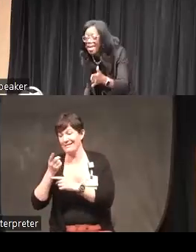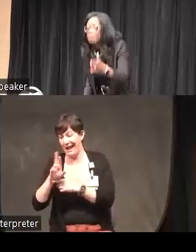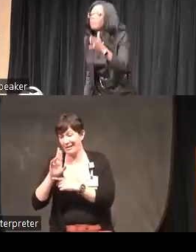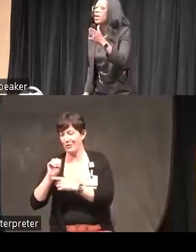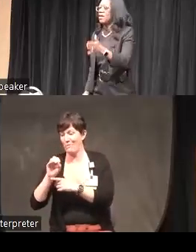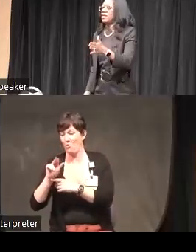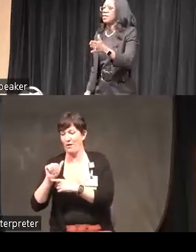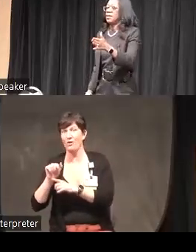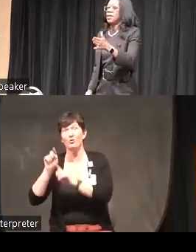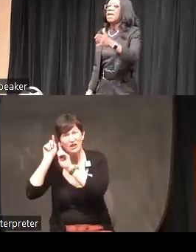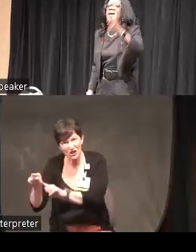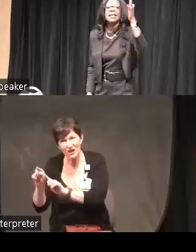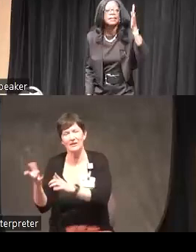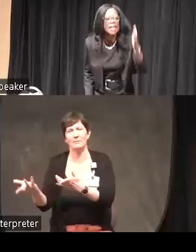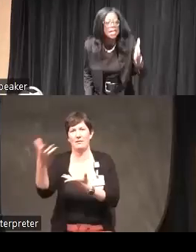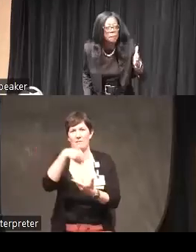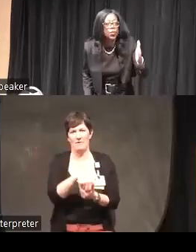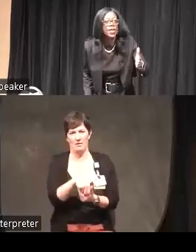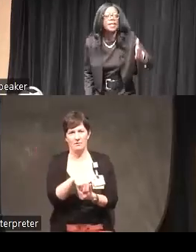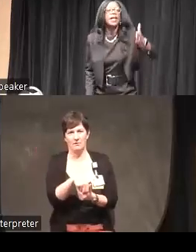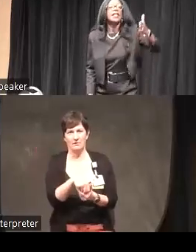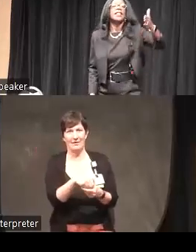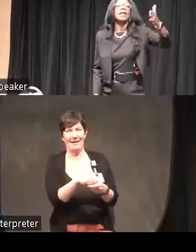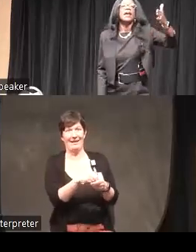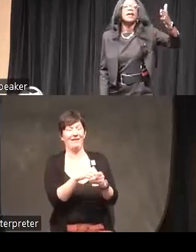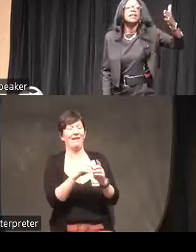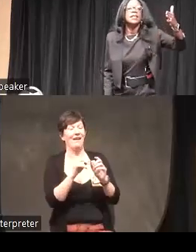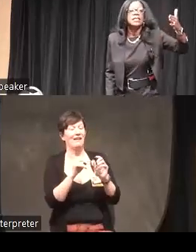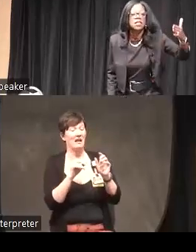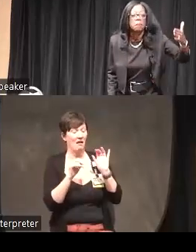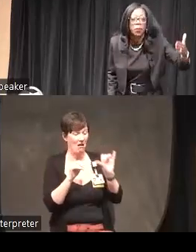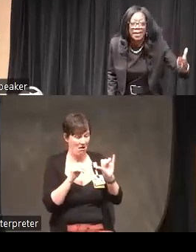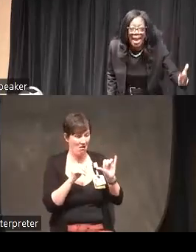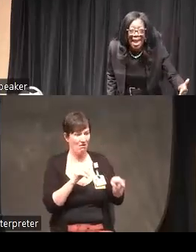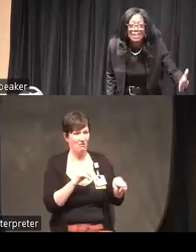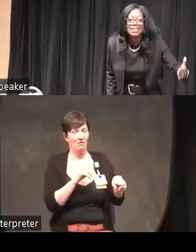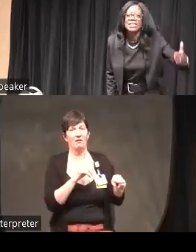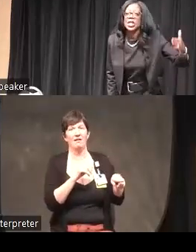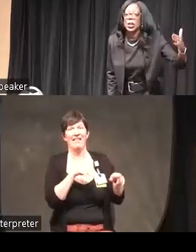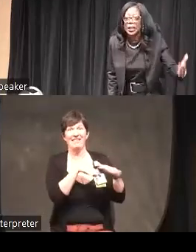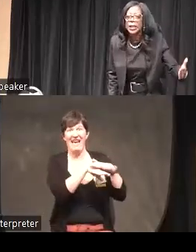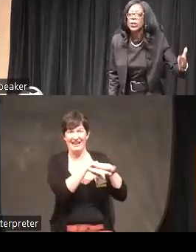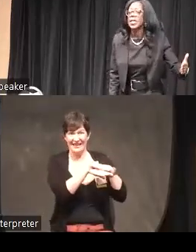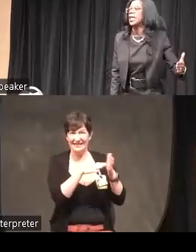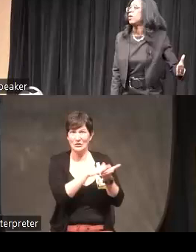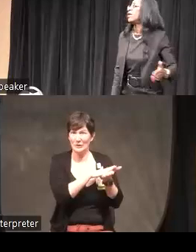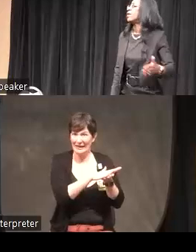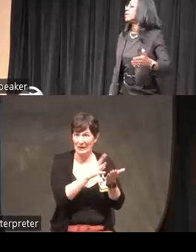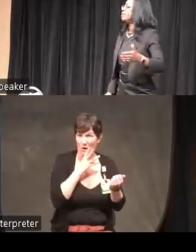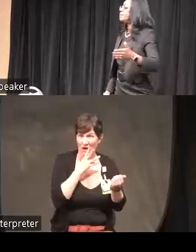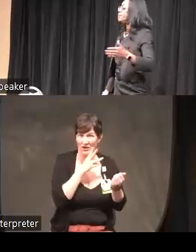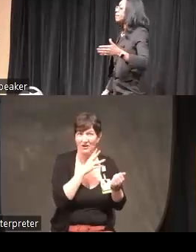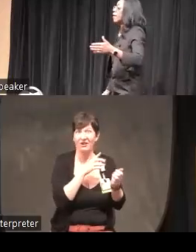Mona became involved and made the link between the disparate access to clean drinking